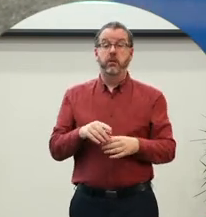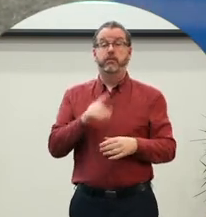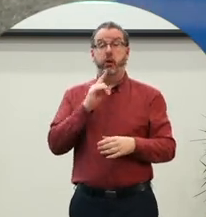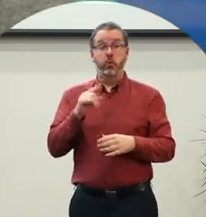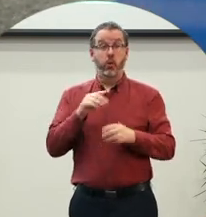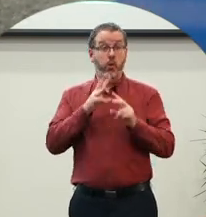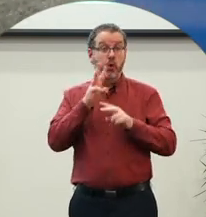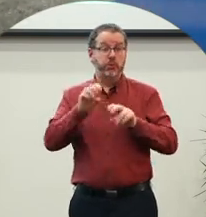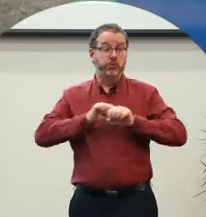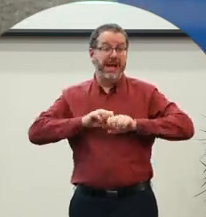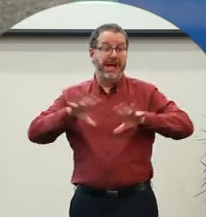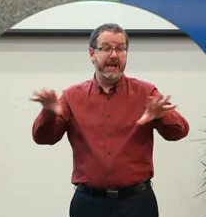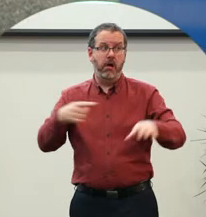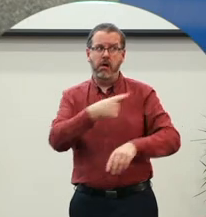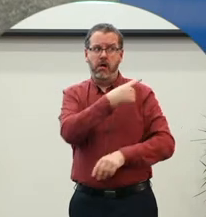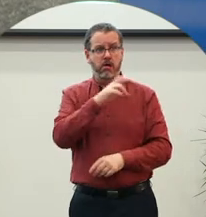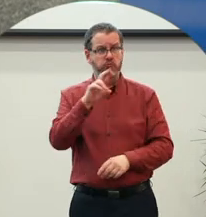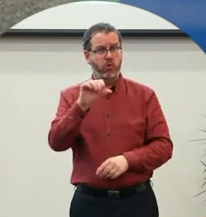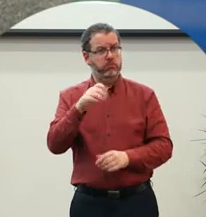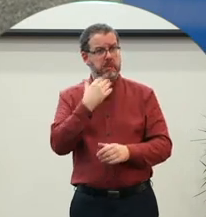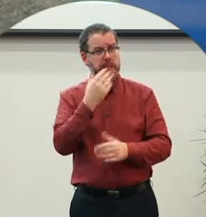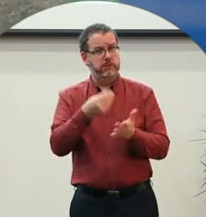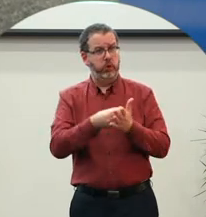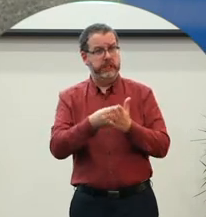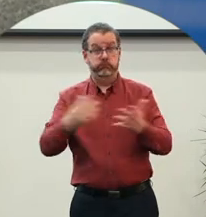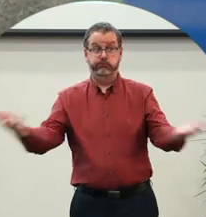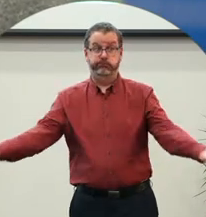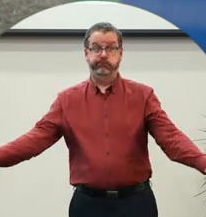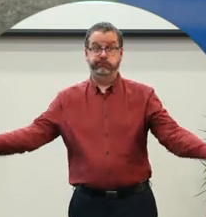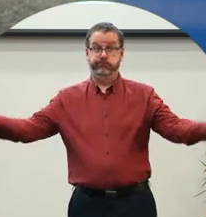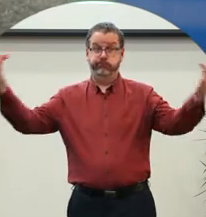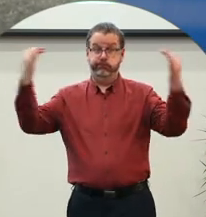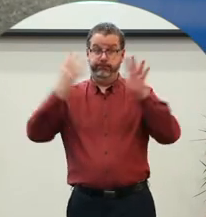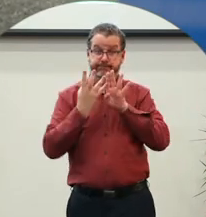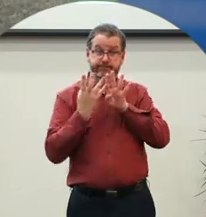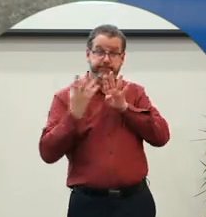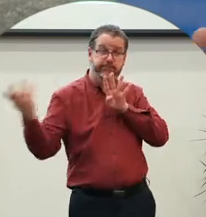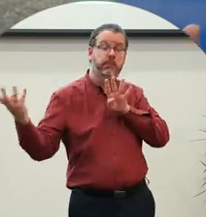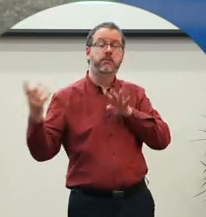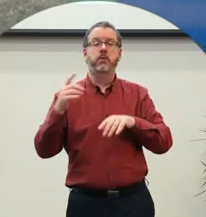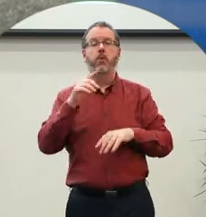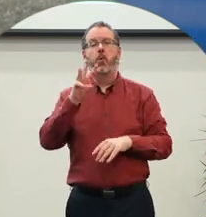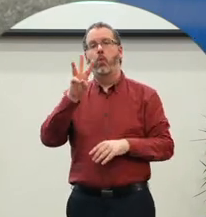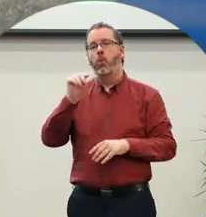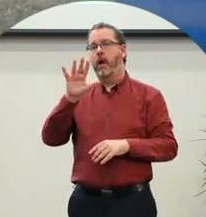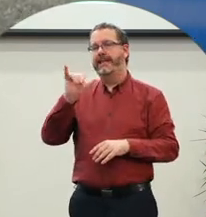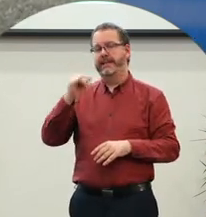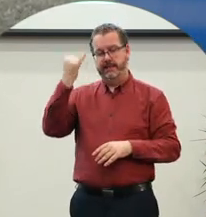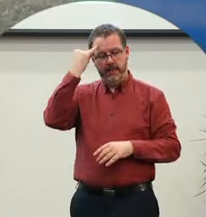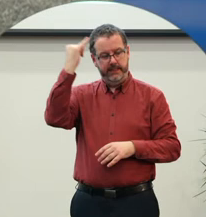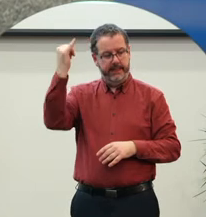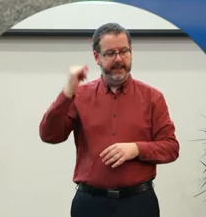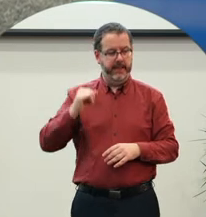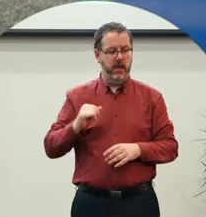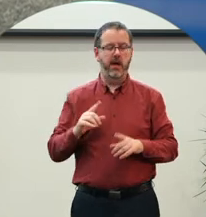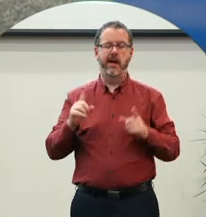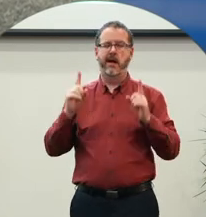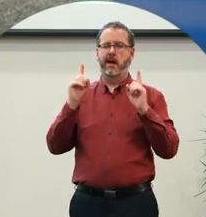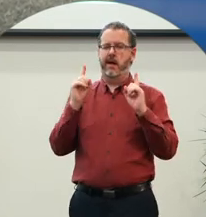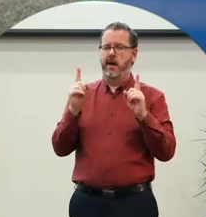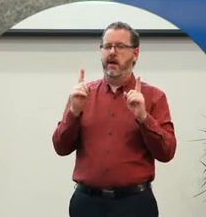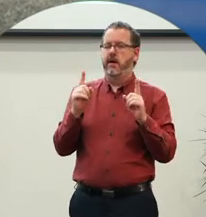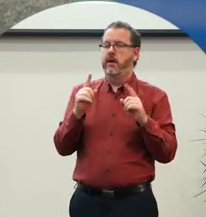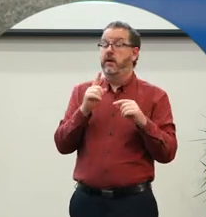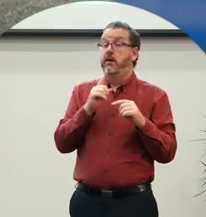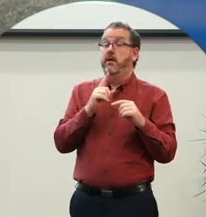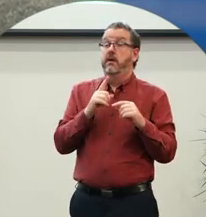office looking for funds and so on. But Wally then took it to another level completely. Wally's idea was like, okay, you know, buying coal for old ladies is one